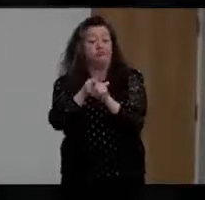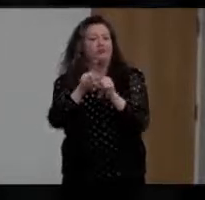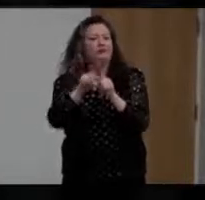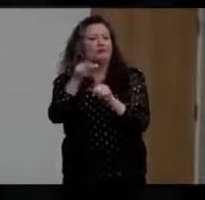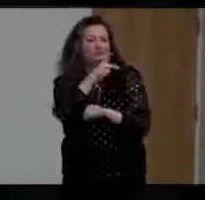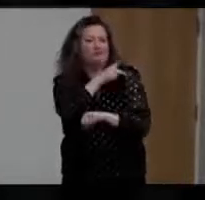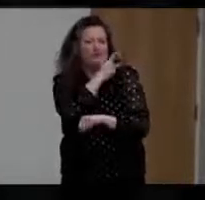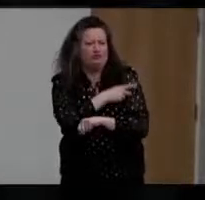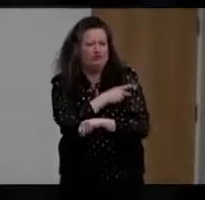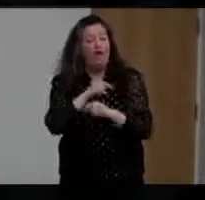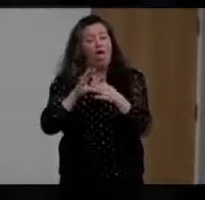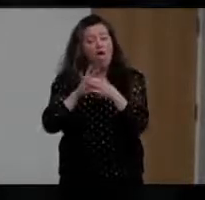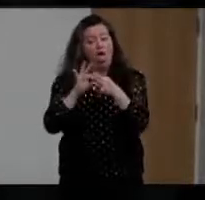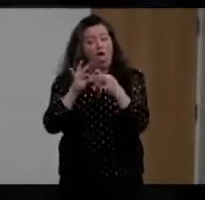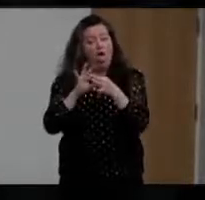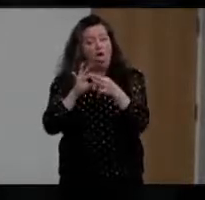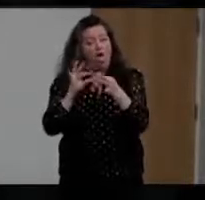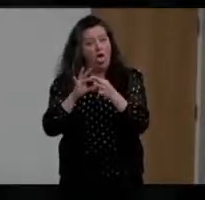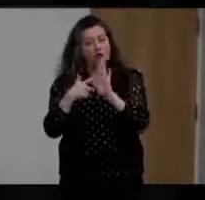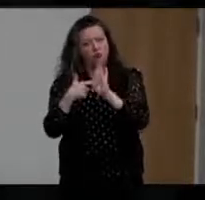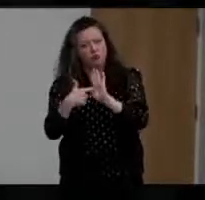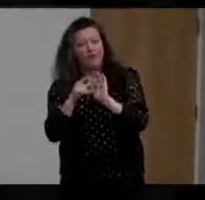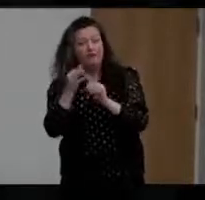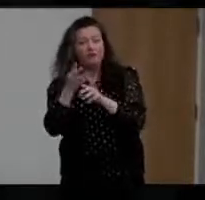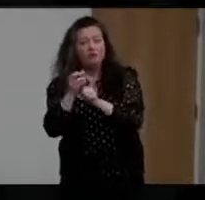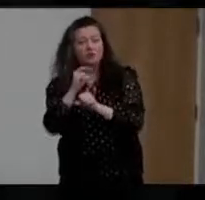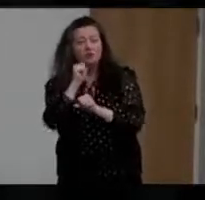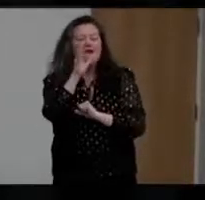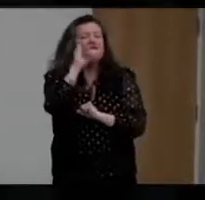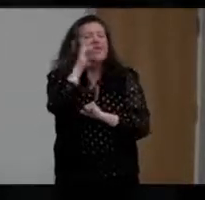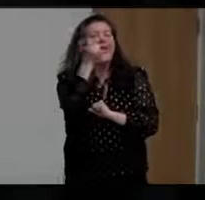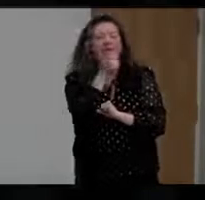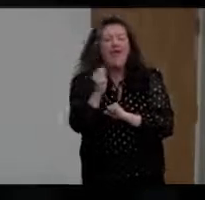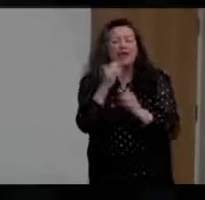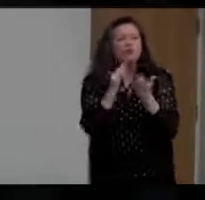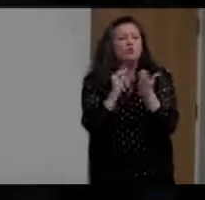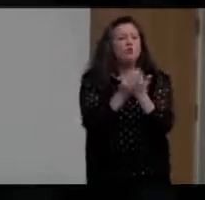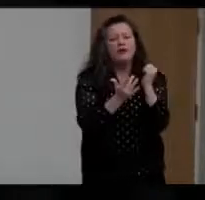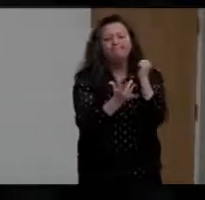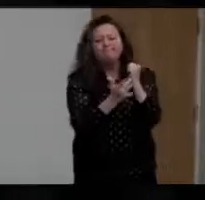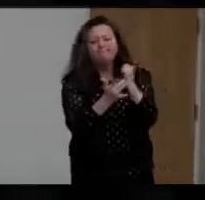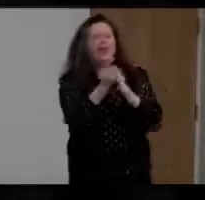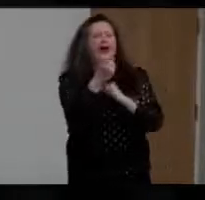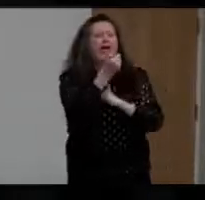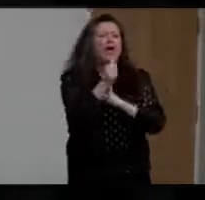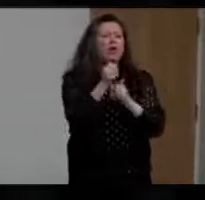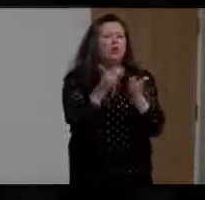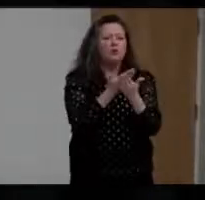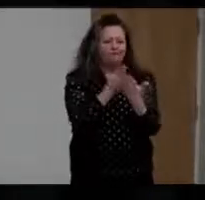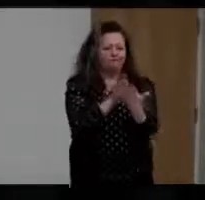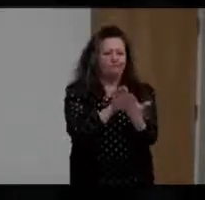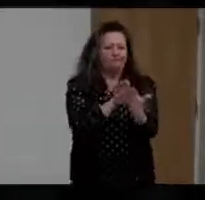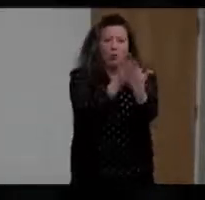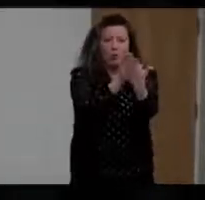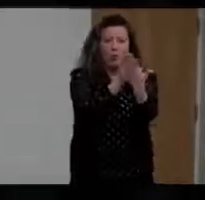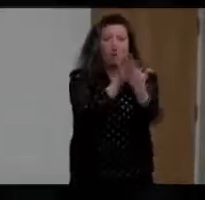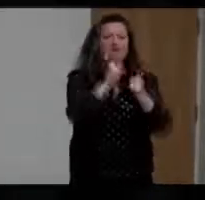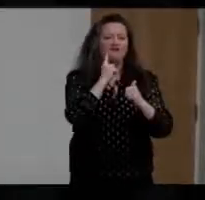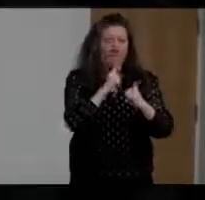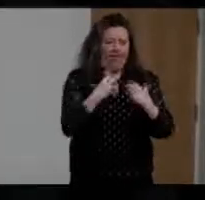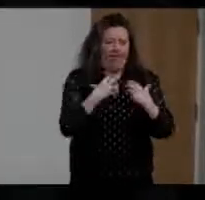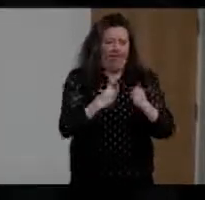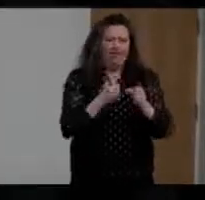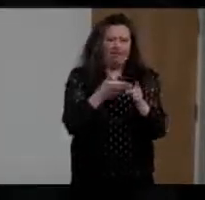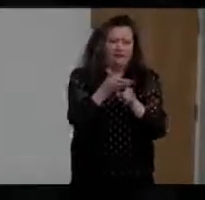as well. It's a new type of intervention, and it will have to undergo clinical trials, and you have to build trust. The problem with AI, or the riskiest part of it,